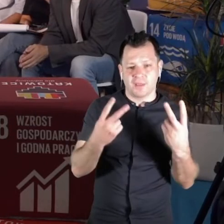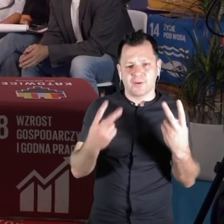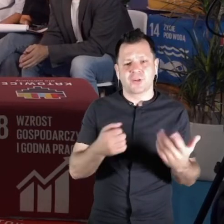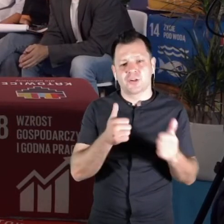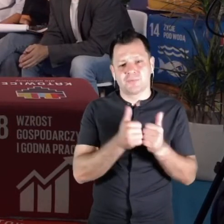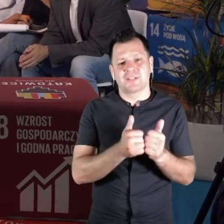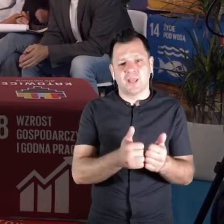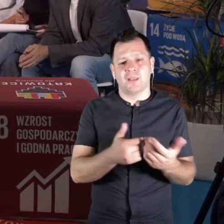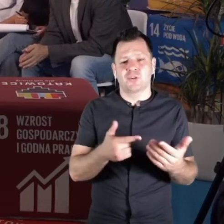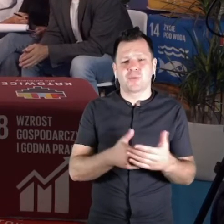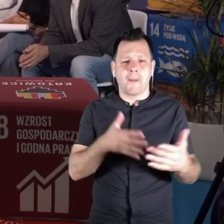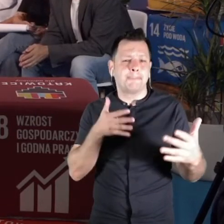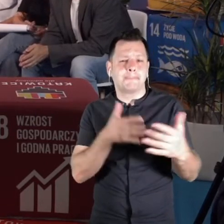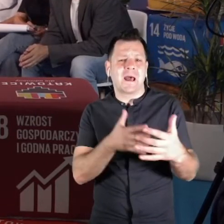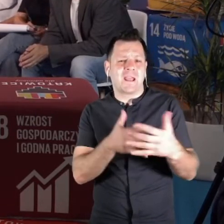have